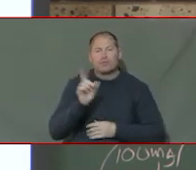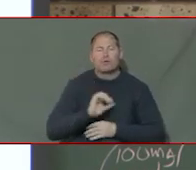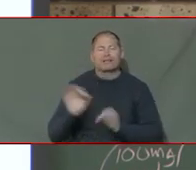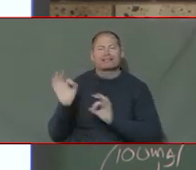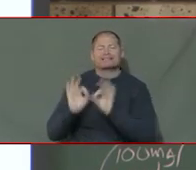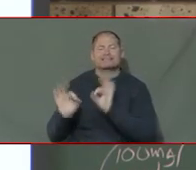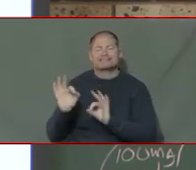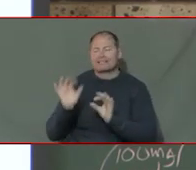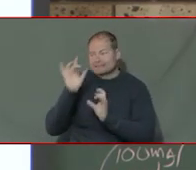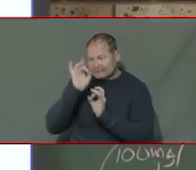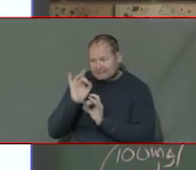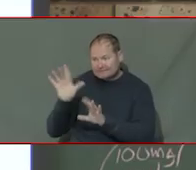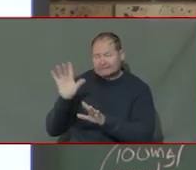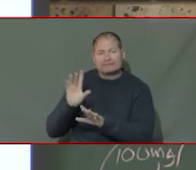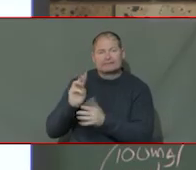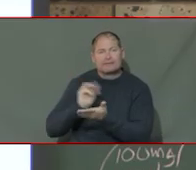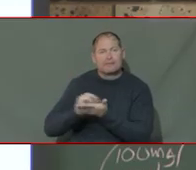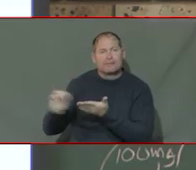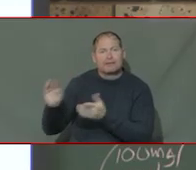cells?